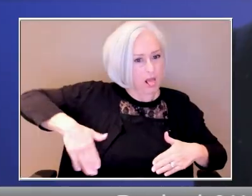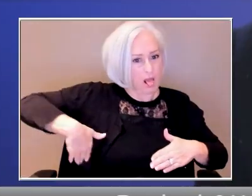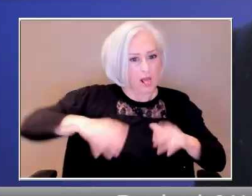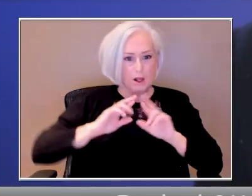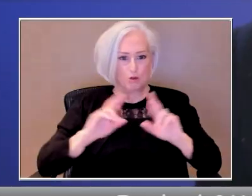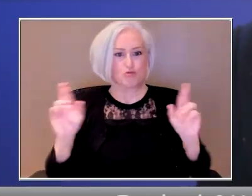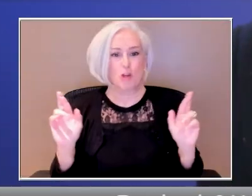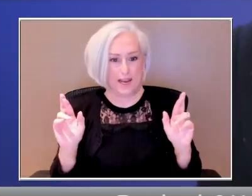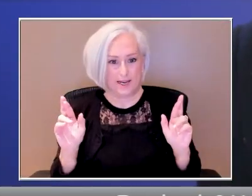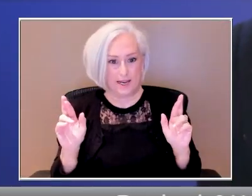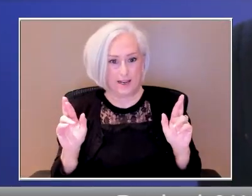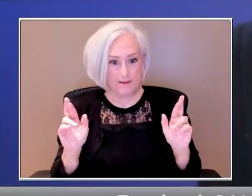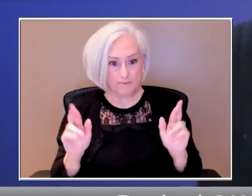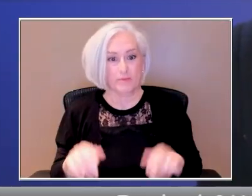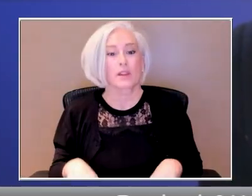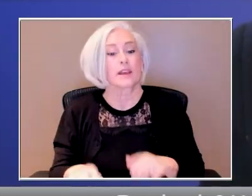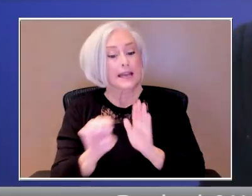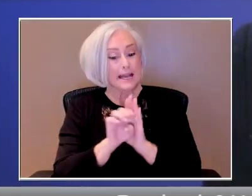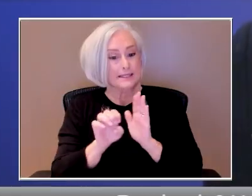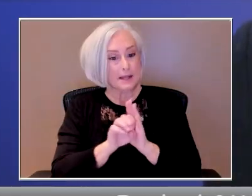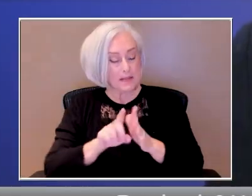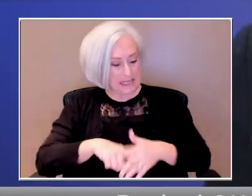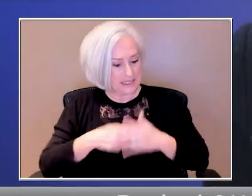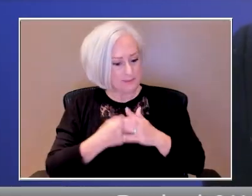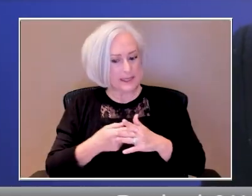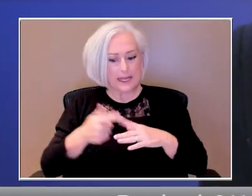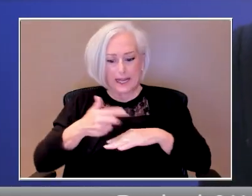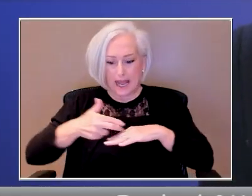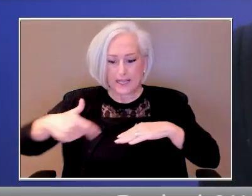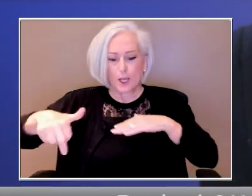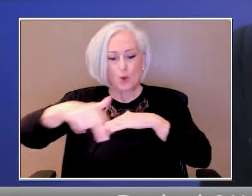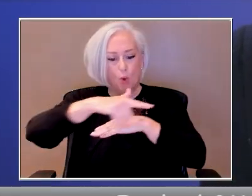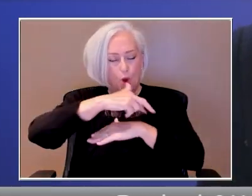minutes a day near the beginning. And I was like, well, I think I can push for 6 or